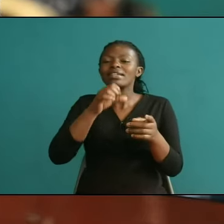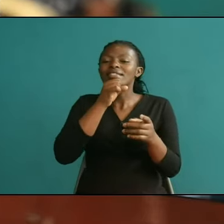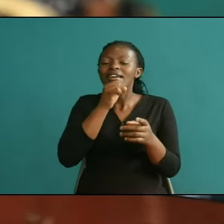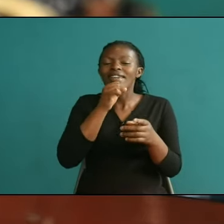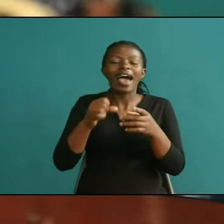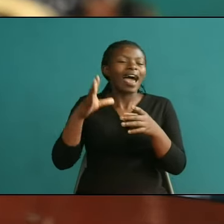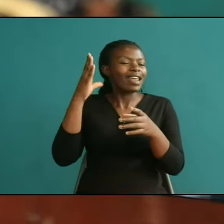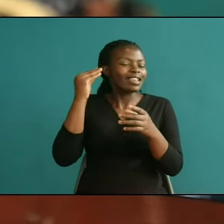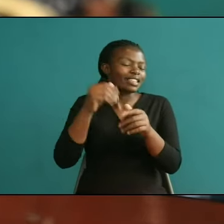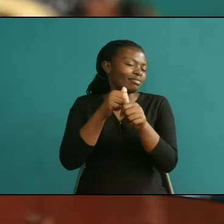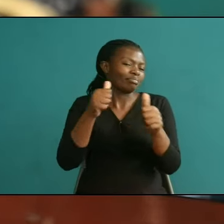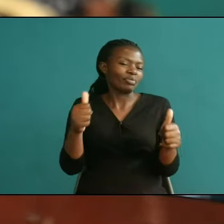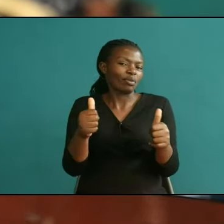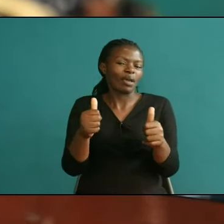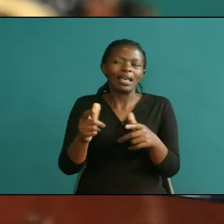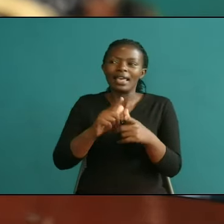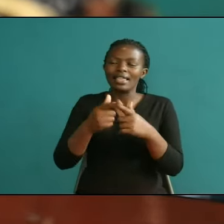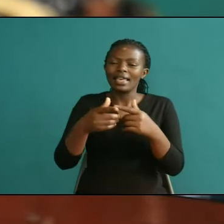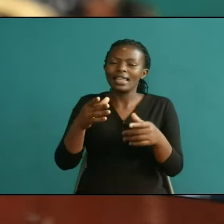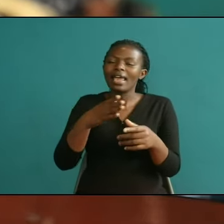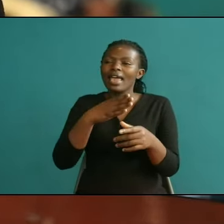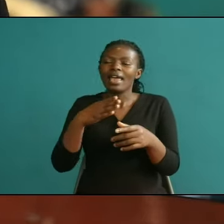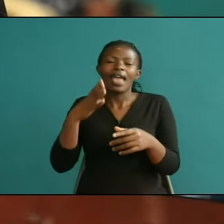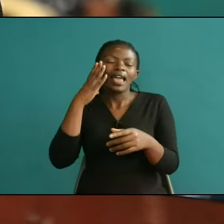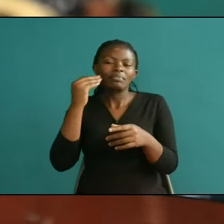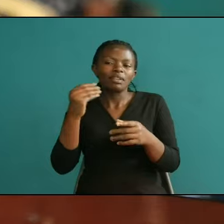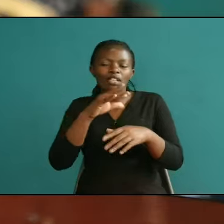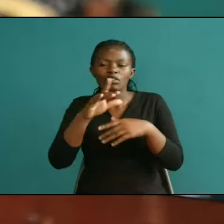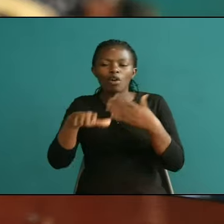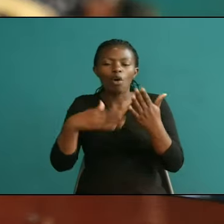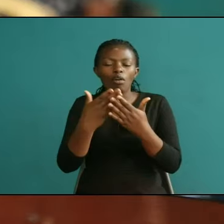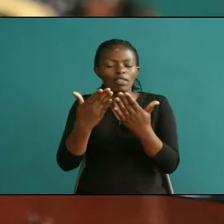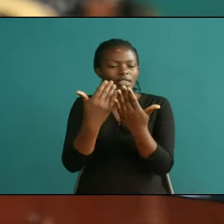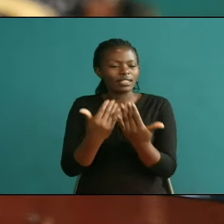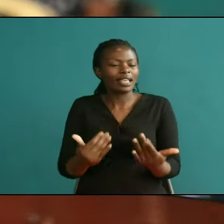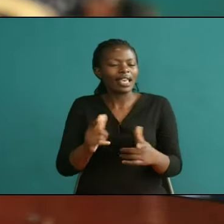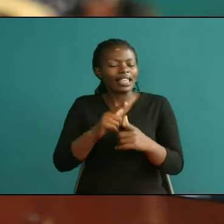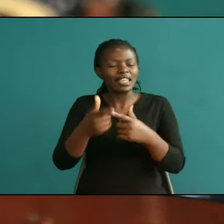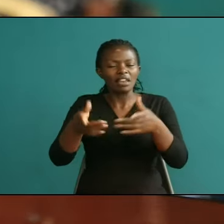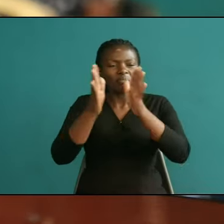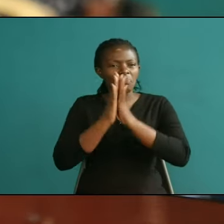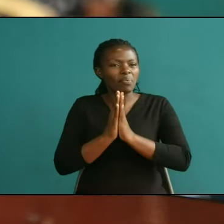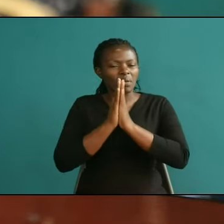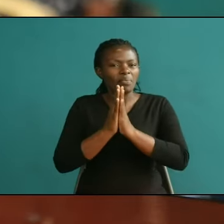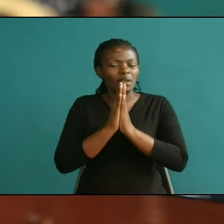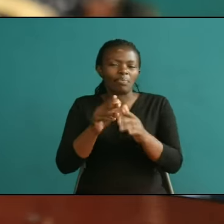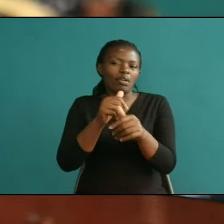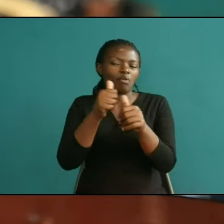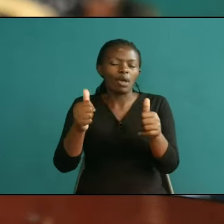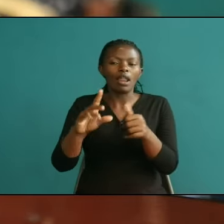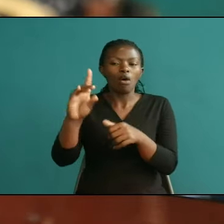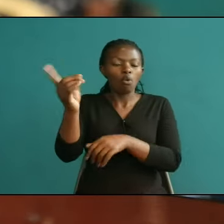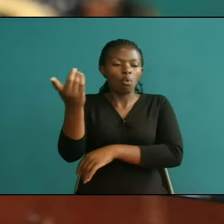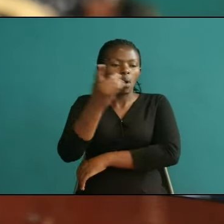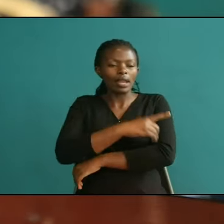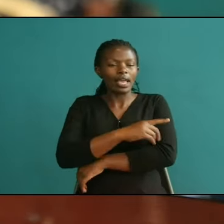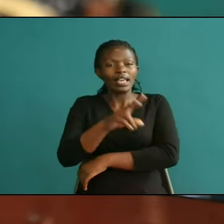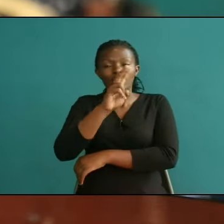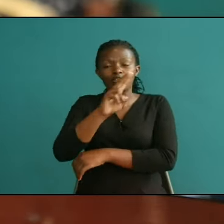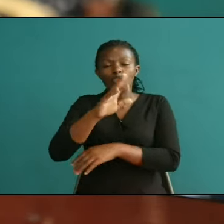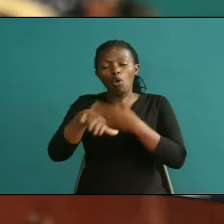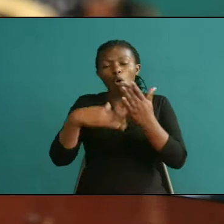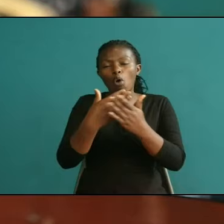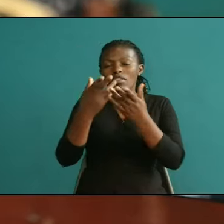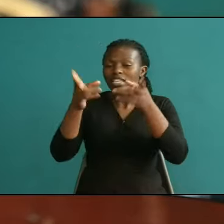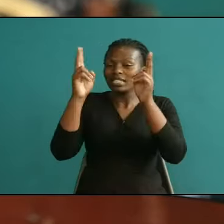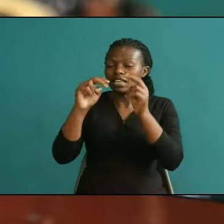do when she experienced or heard these things was pray, and they would instantly go away. So one day, she kept seeing these things